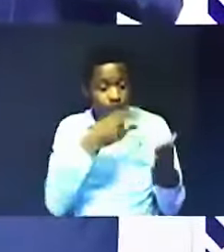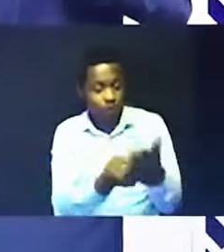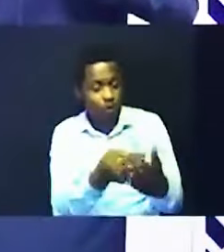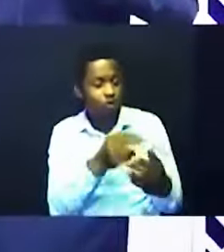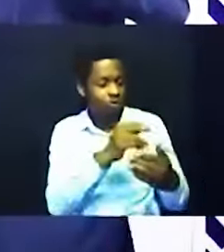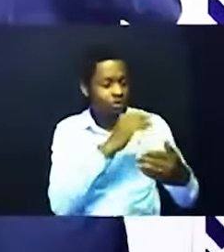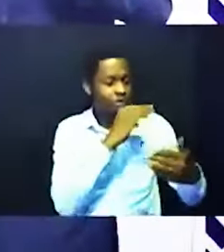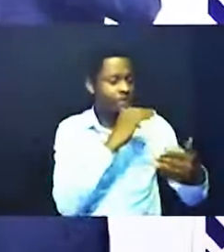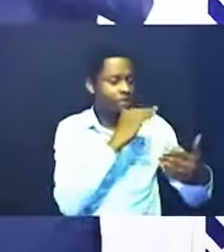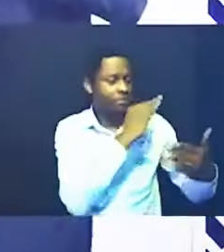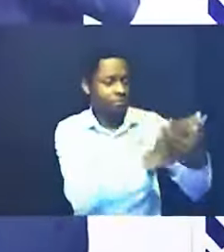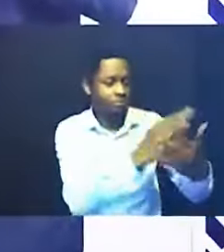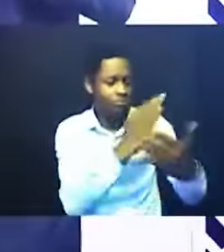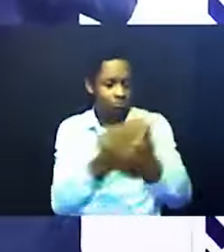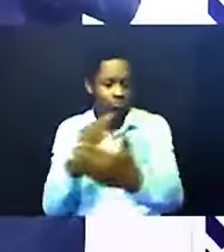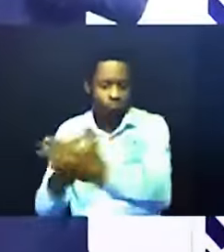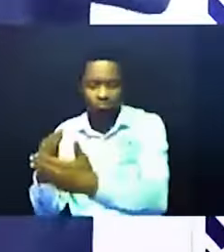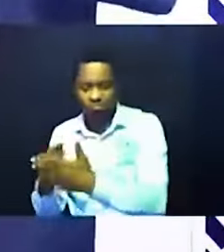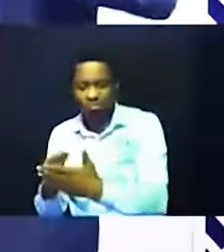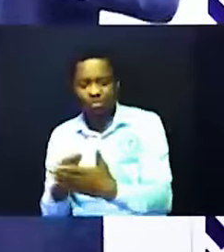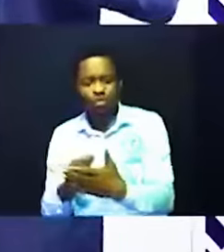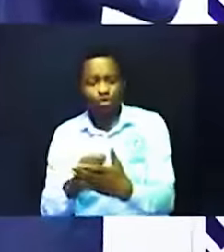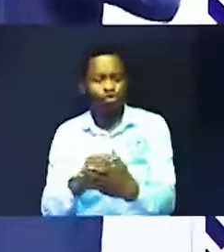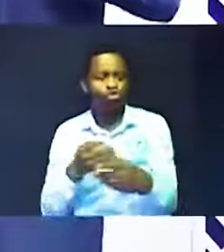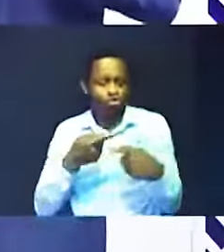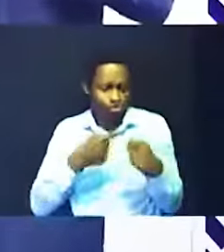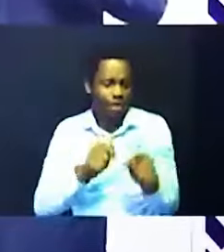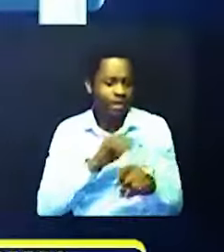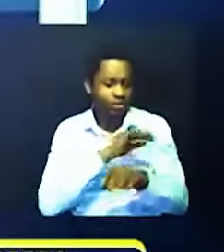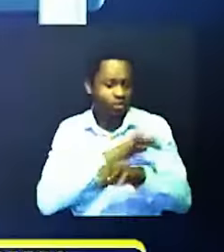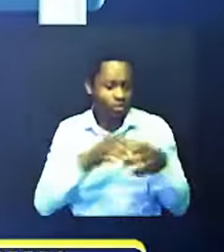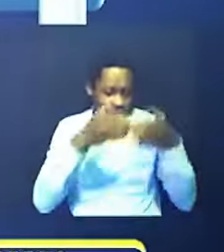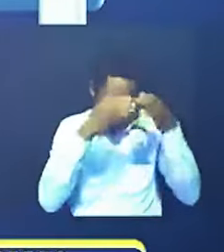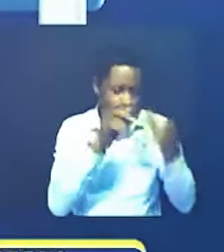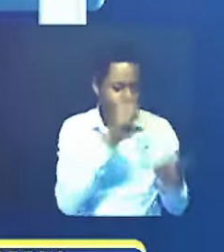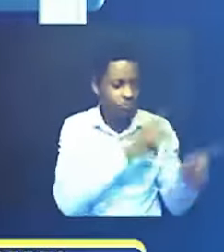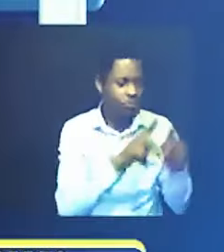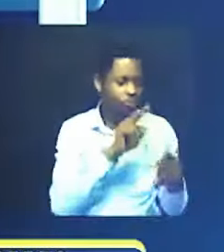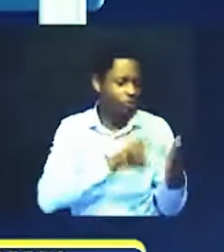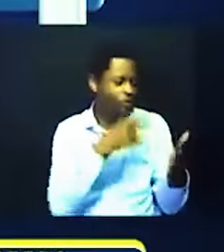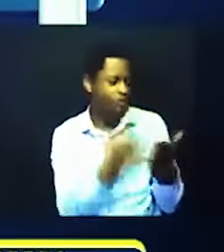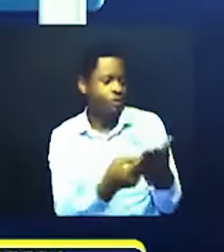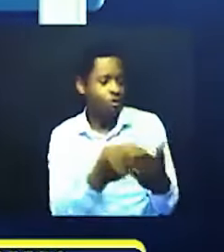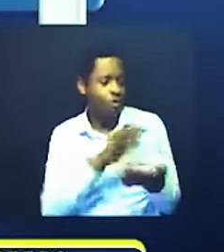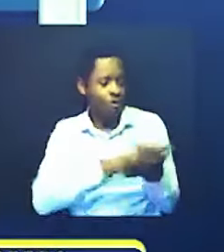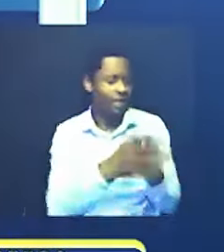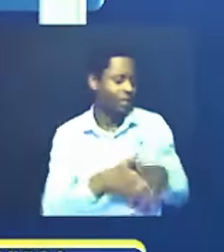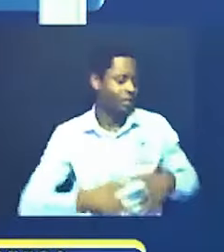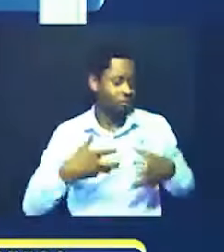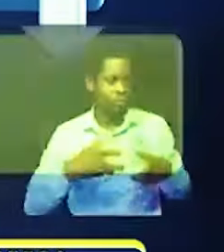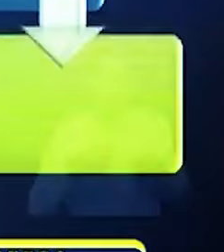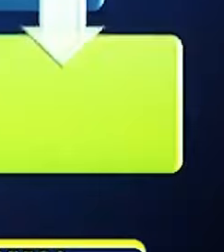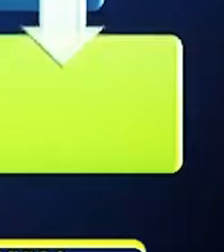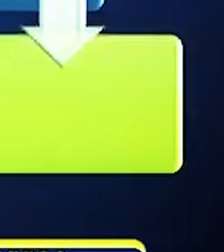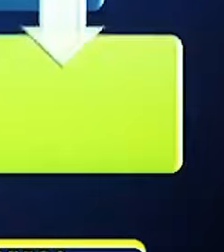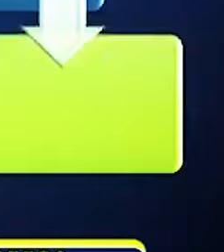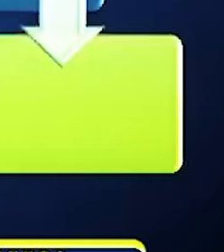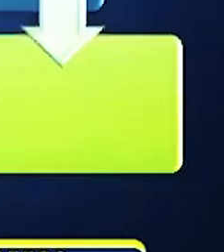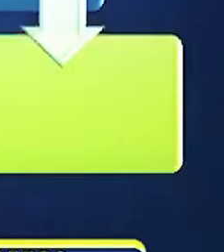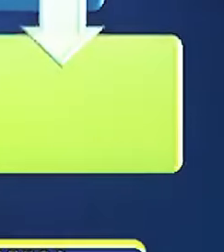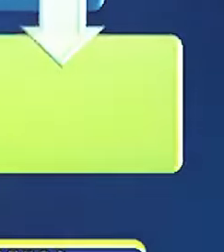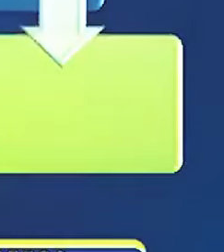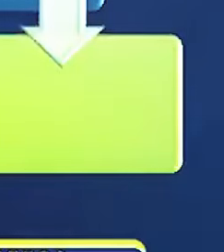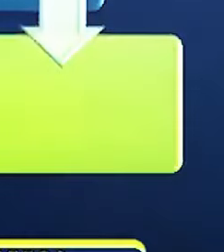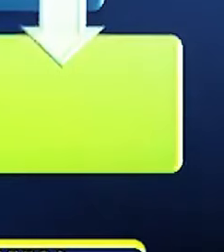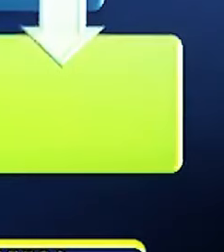matter be attractive be wome but it is not enough